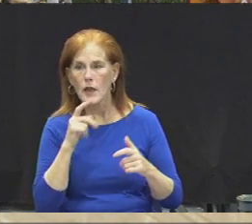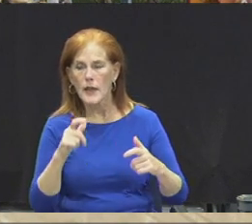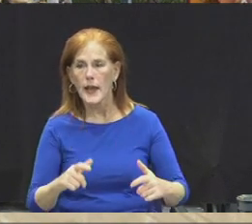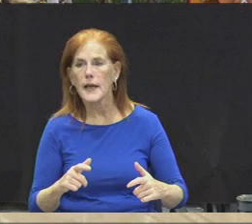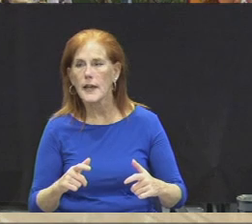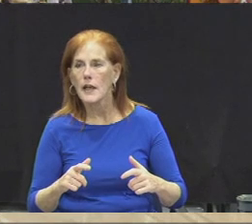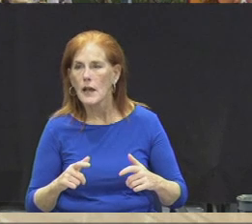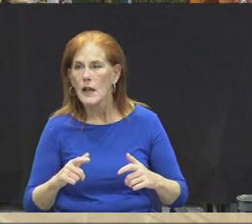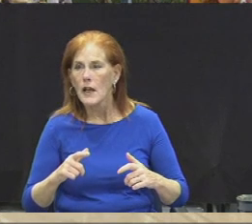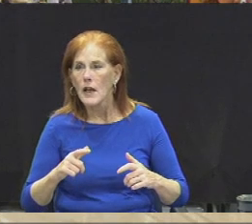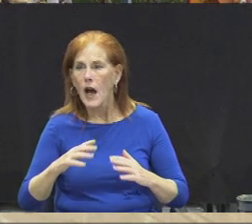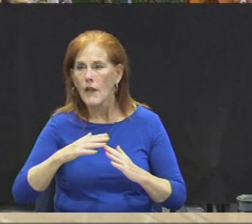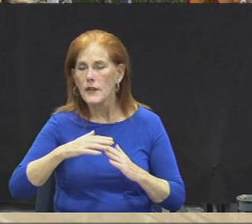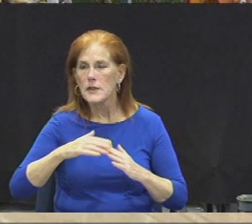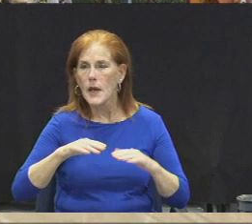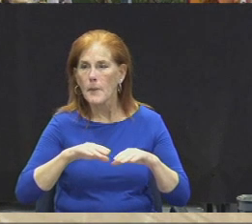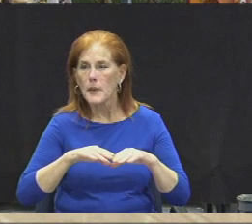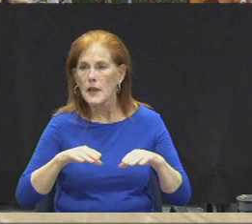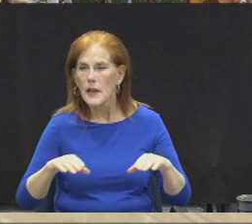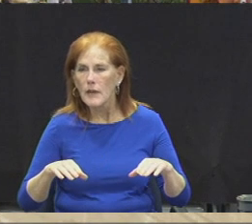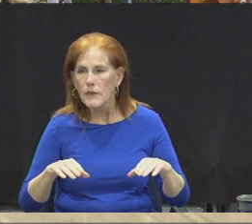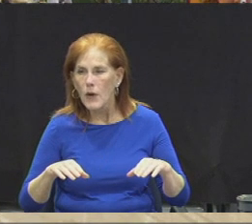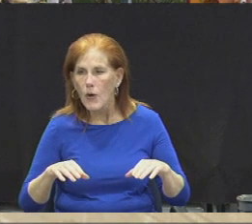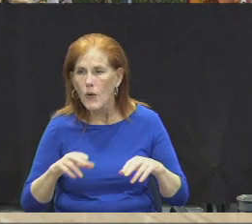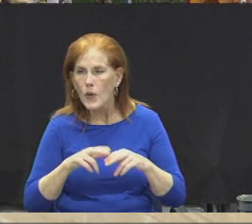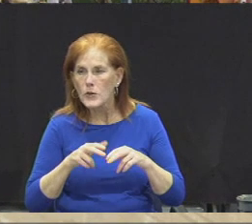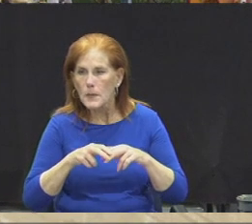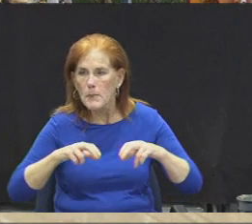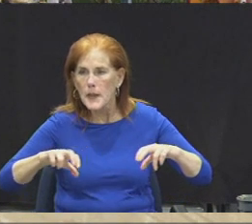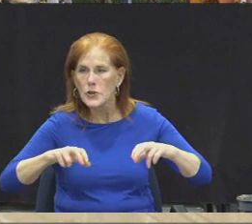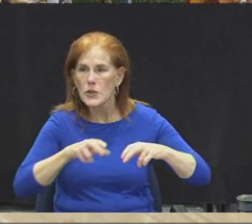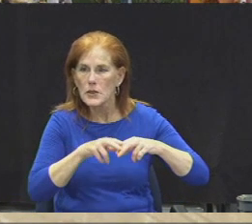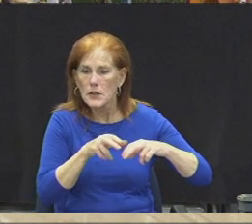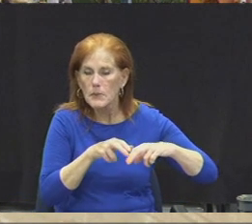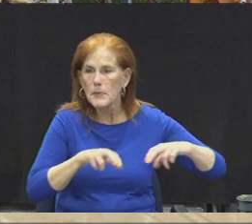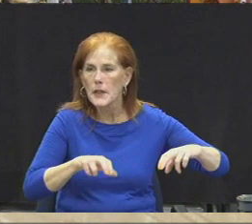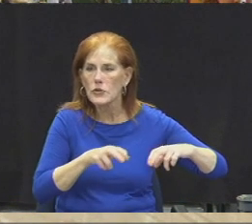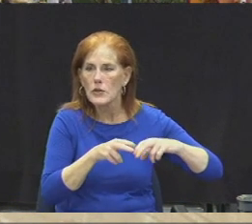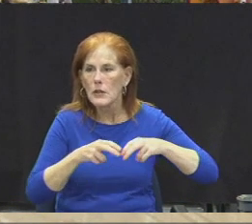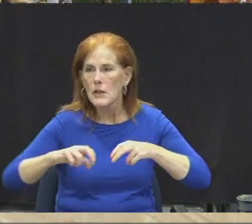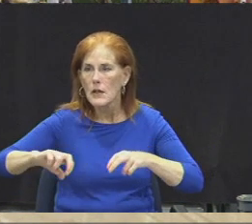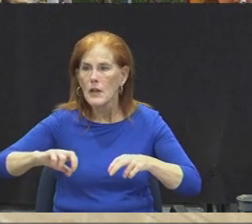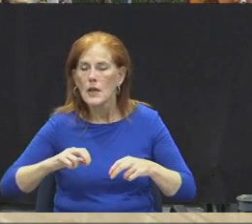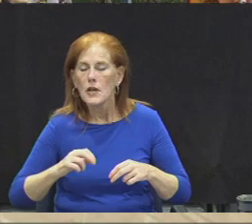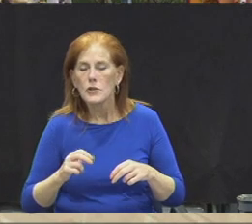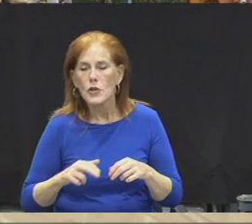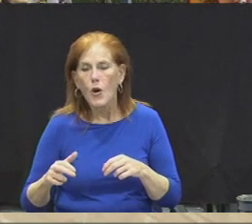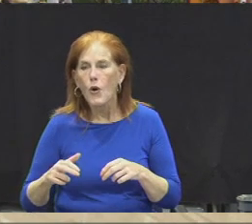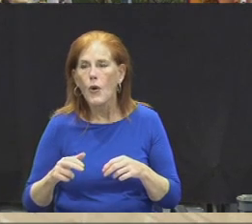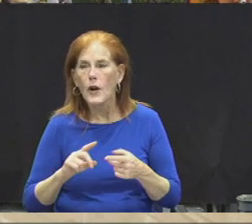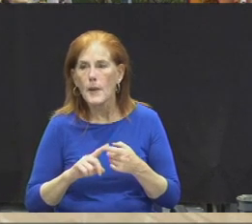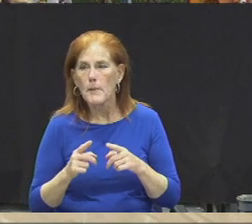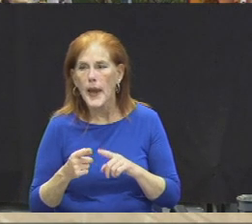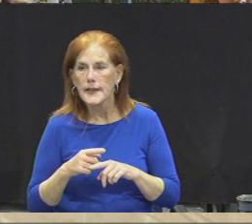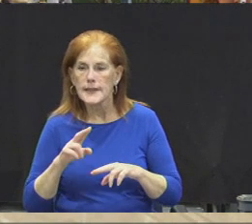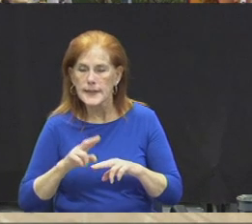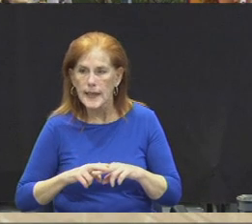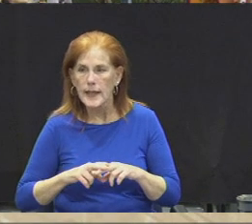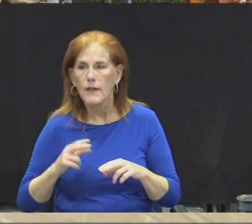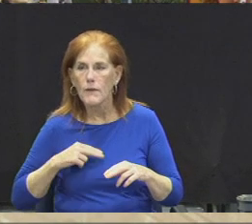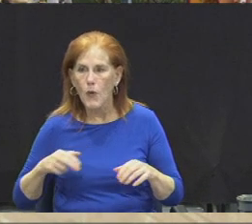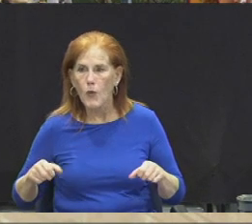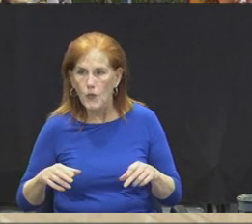this kind of upper level here, we break these benches in a number of locations so that they can accommodate companion seating throughout these